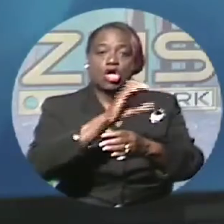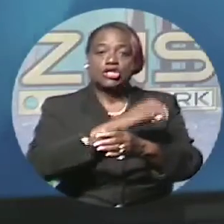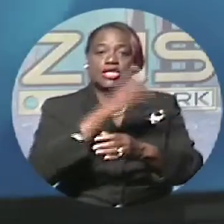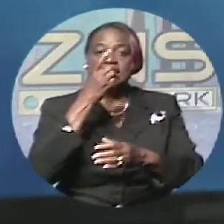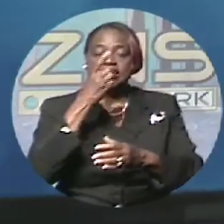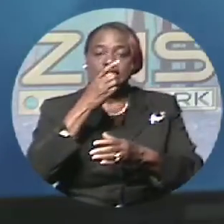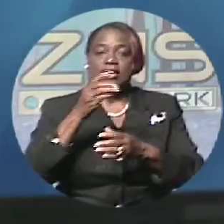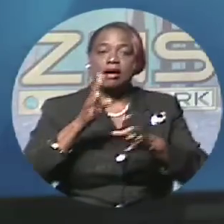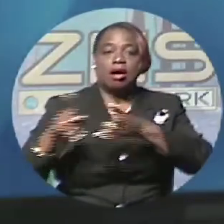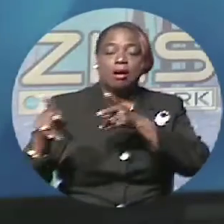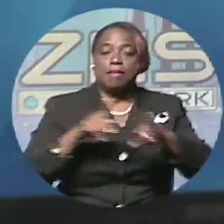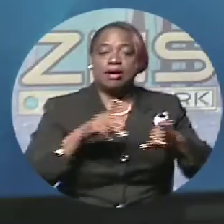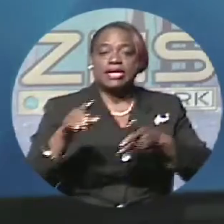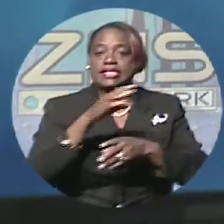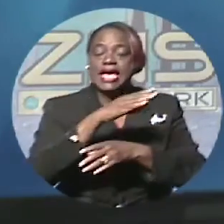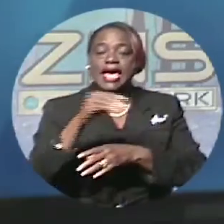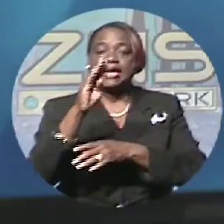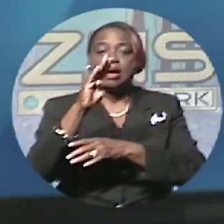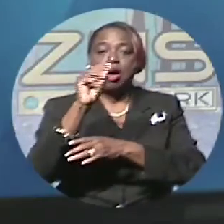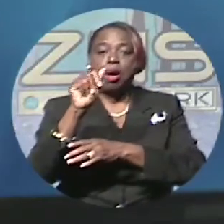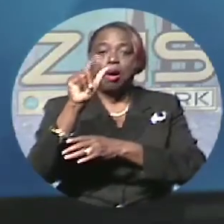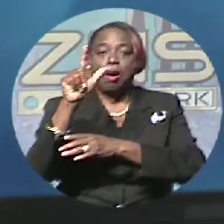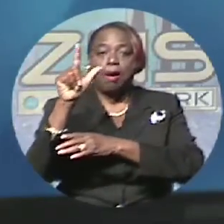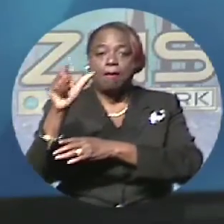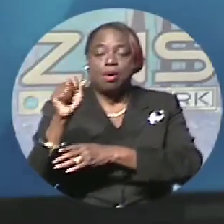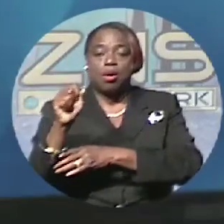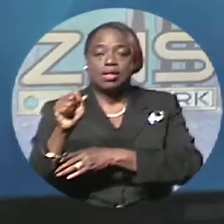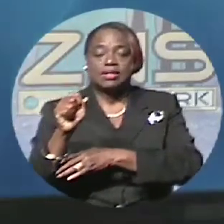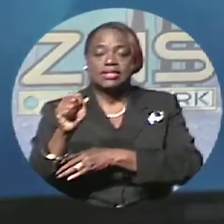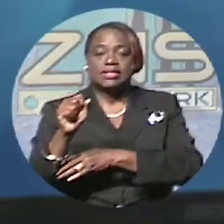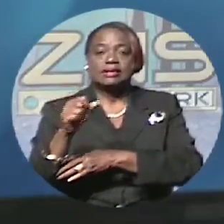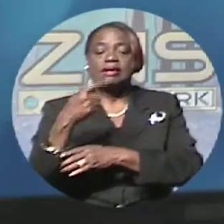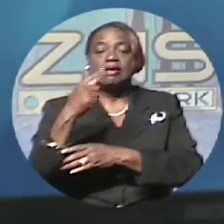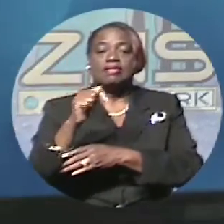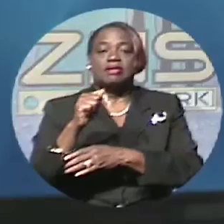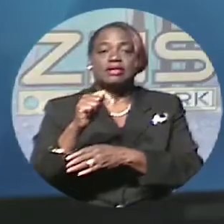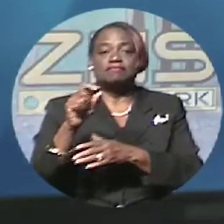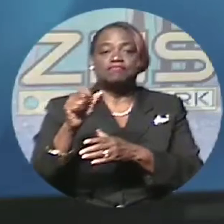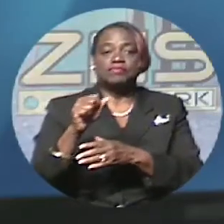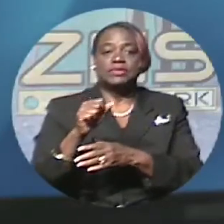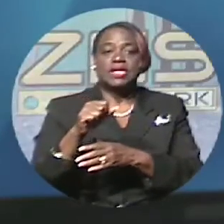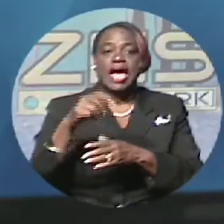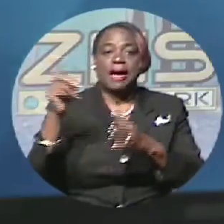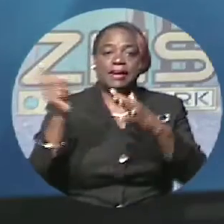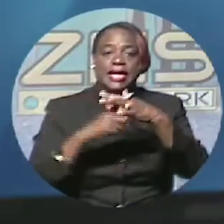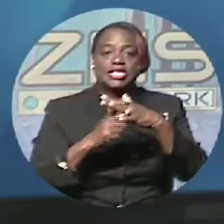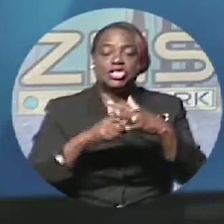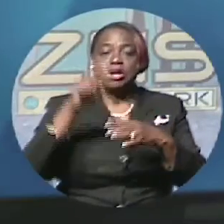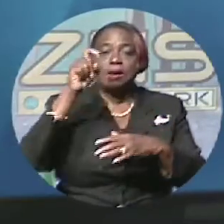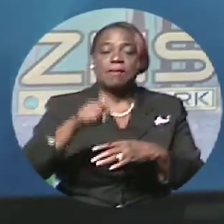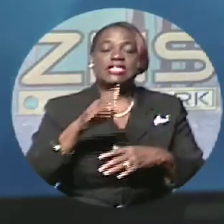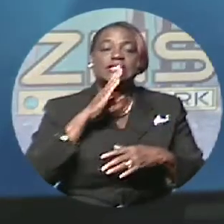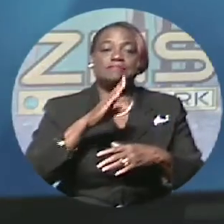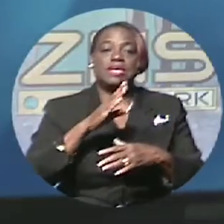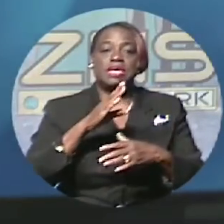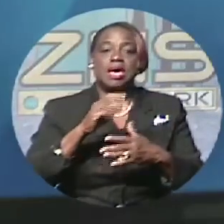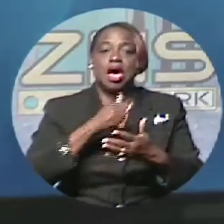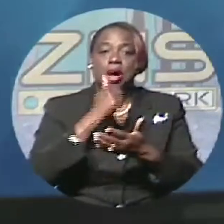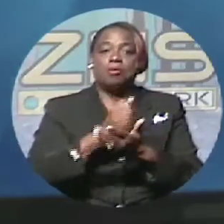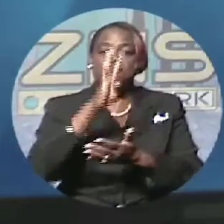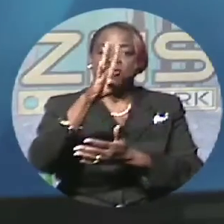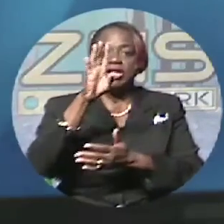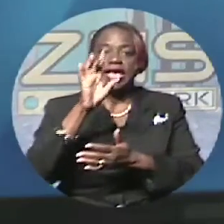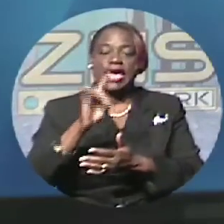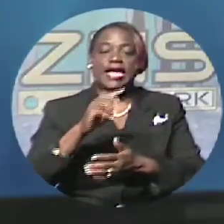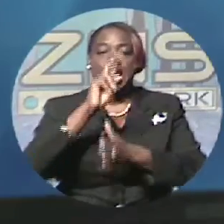parties, and balls. According to the latest statement released by the VAT department, the application has to be approved at least 48 hours before they begin